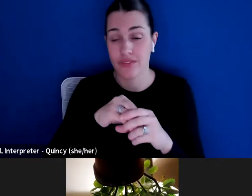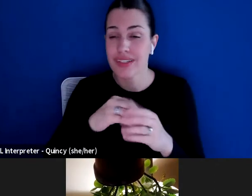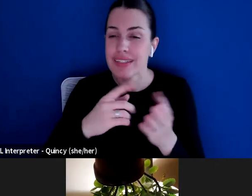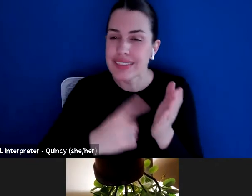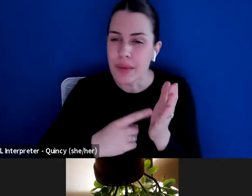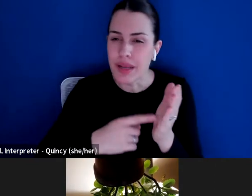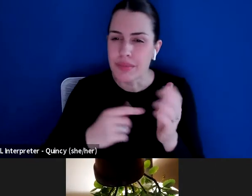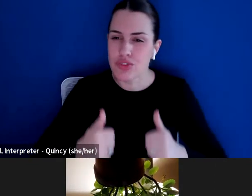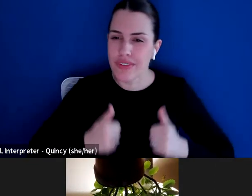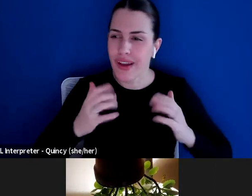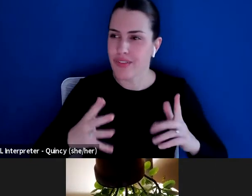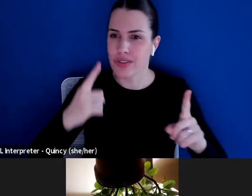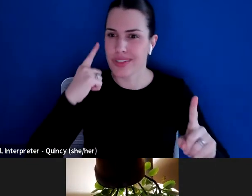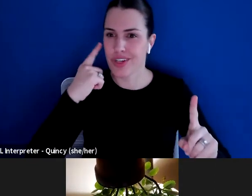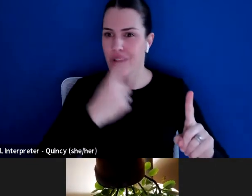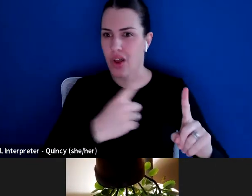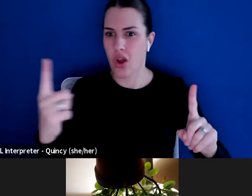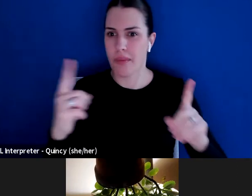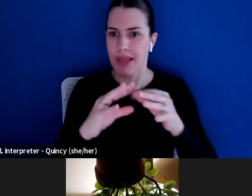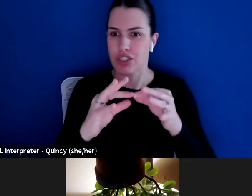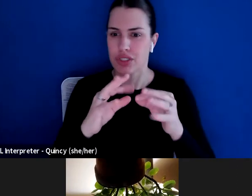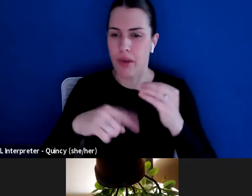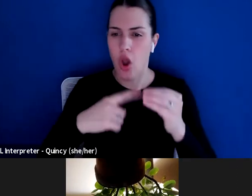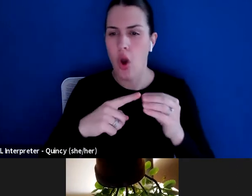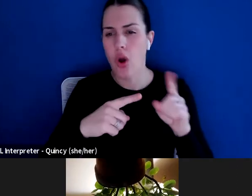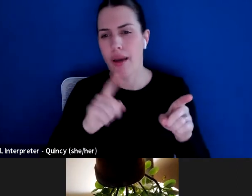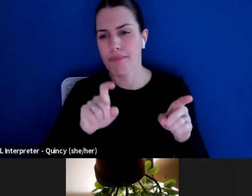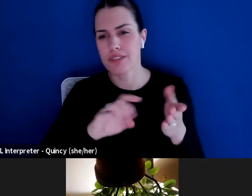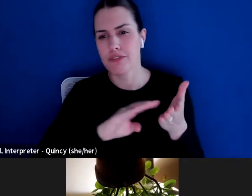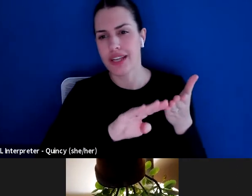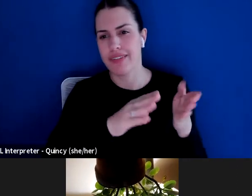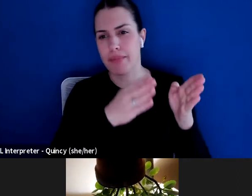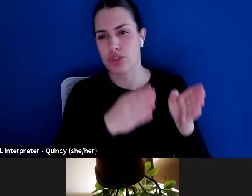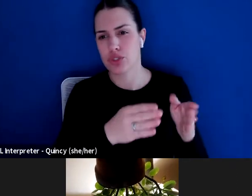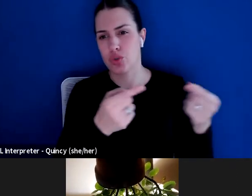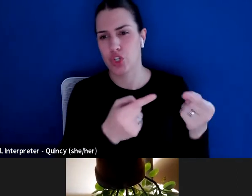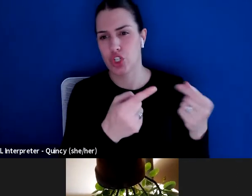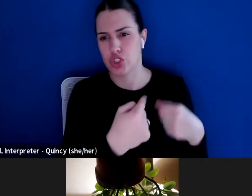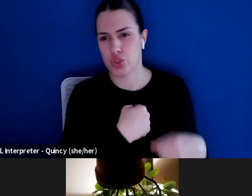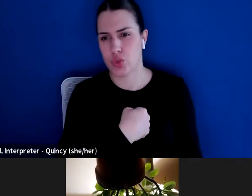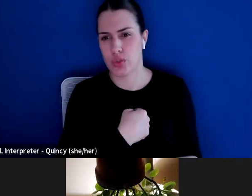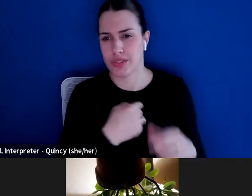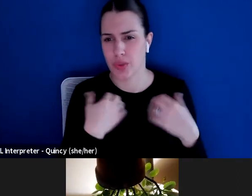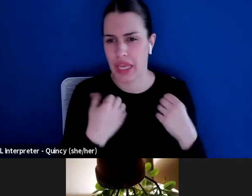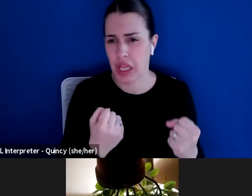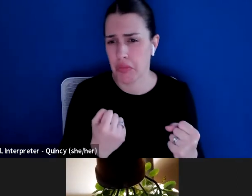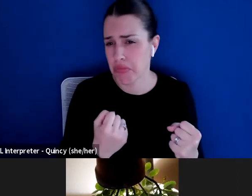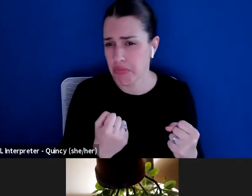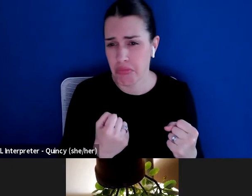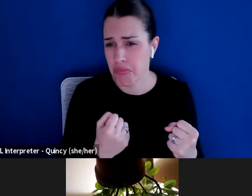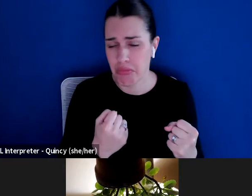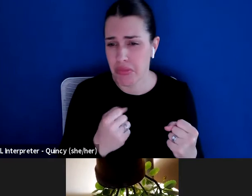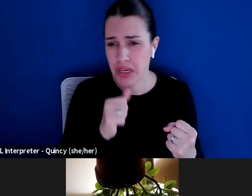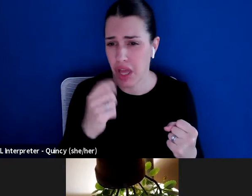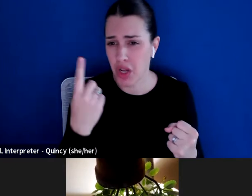messages about you need to forgive the person or the people who hurt you in order to heal. And that's not